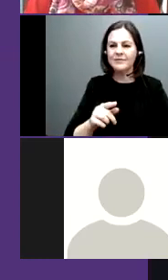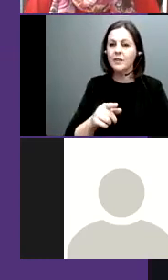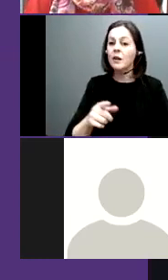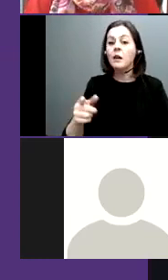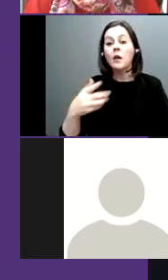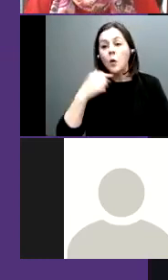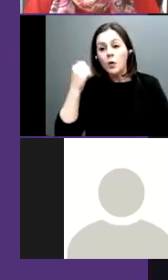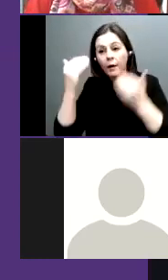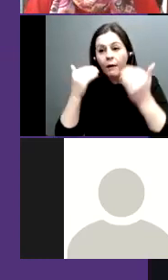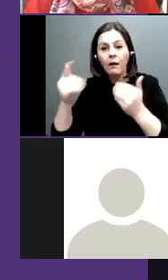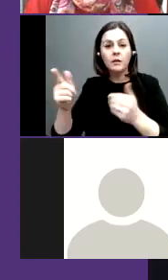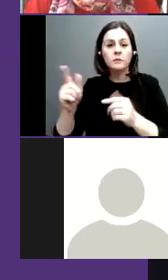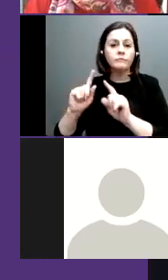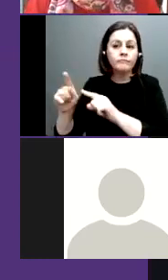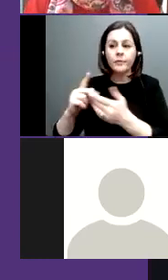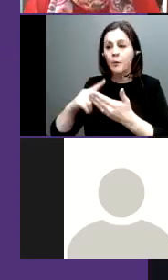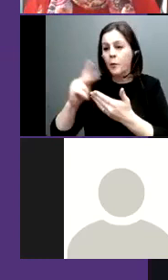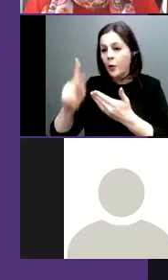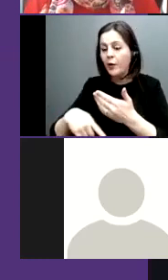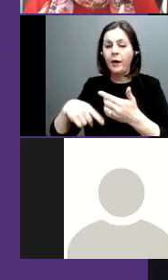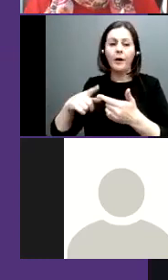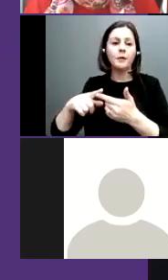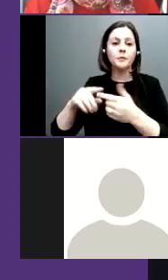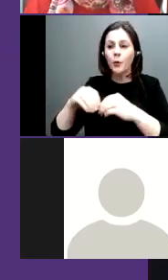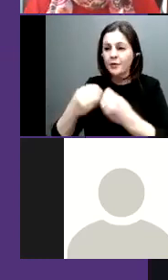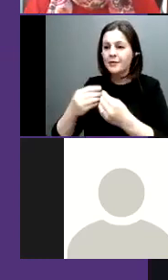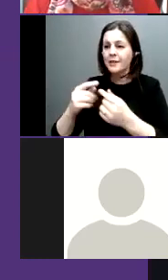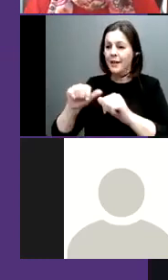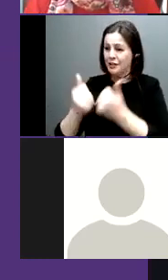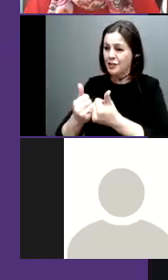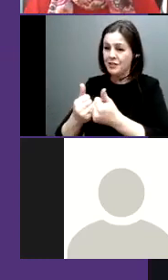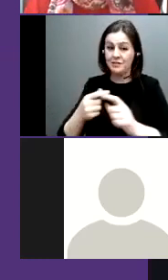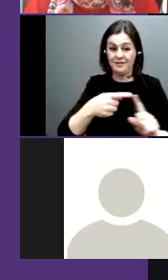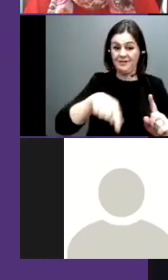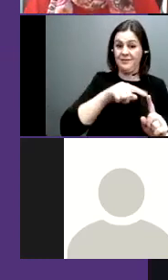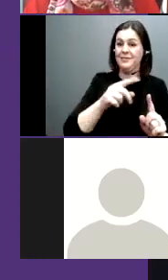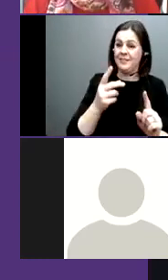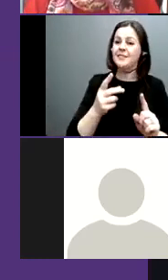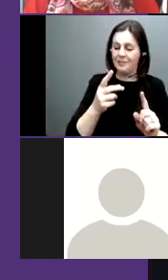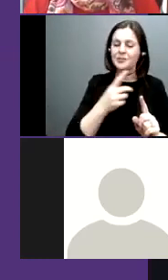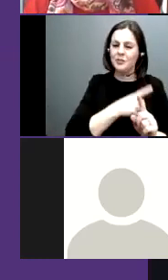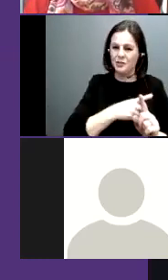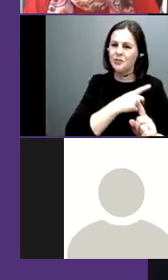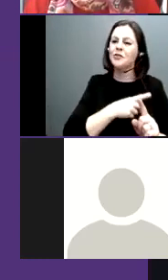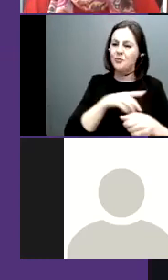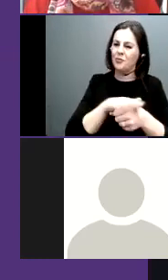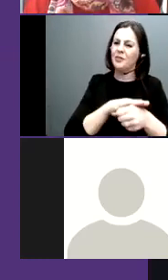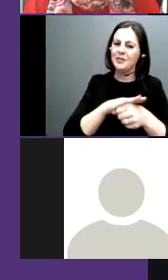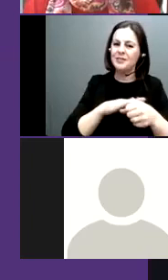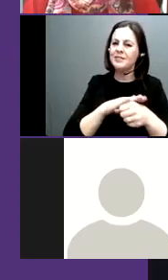agencies or their organizations. And I think it's really, really important that when we're looking